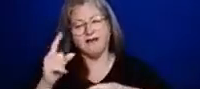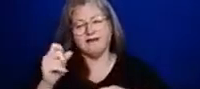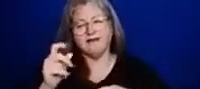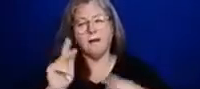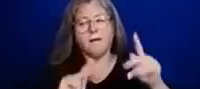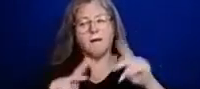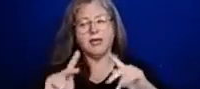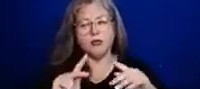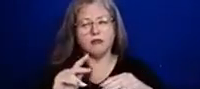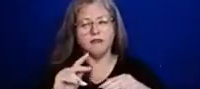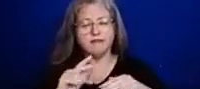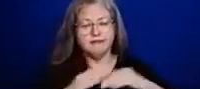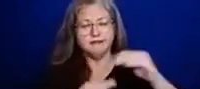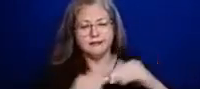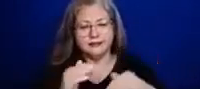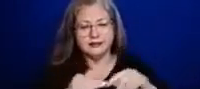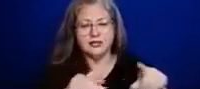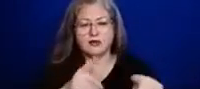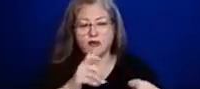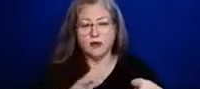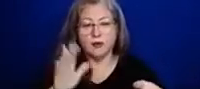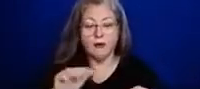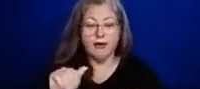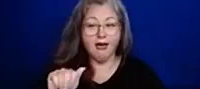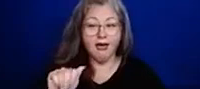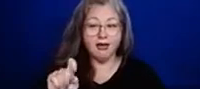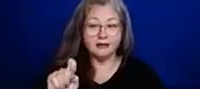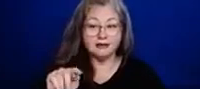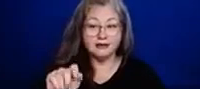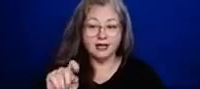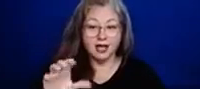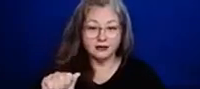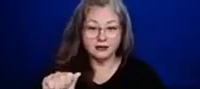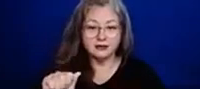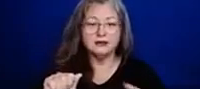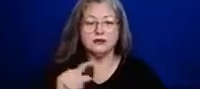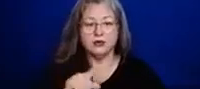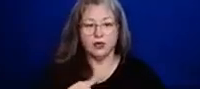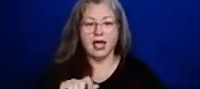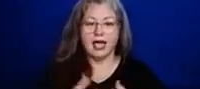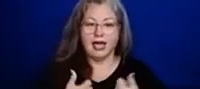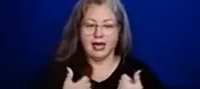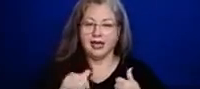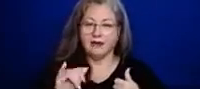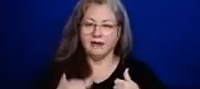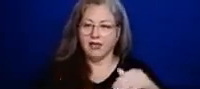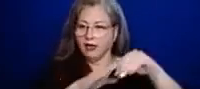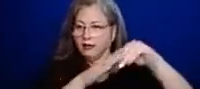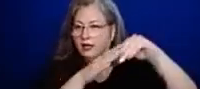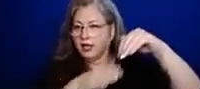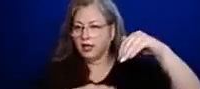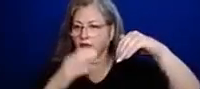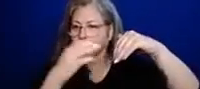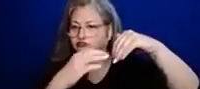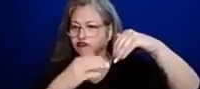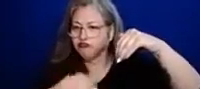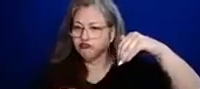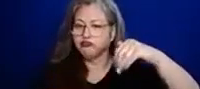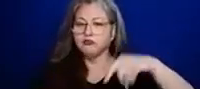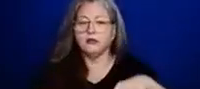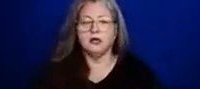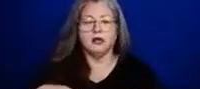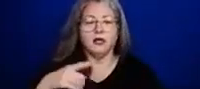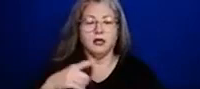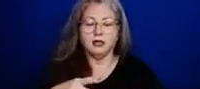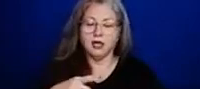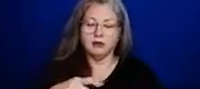hill. This was made by the Aztecas. So that was the way they lived. They did agriculture